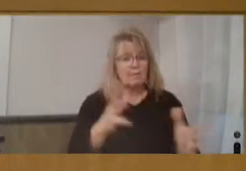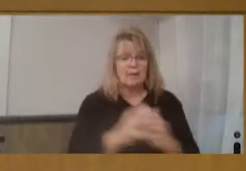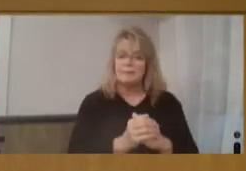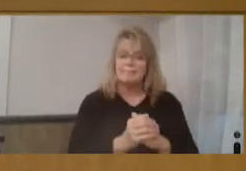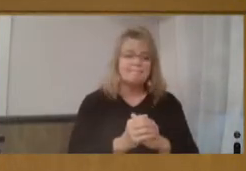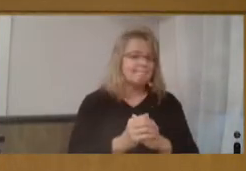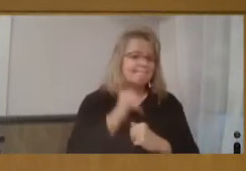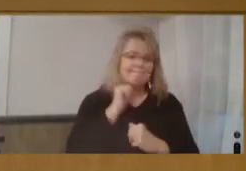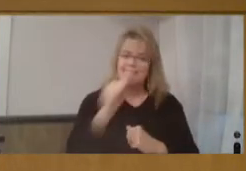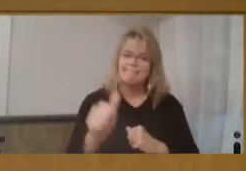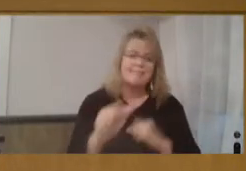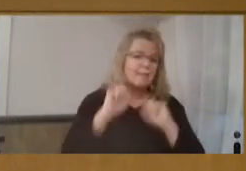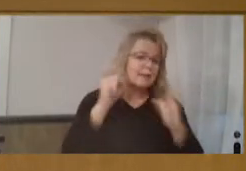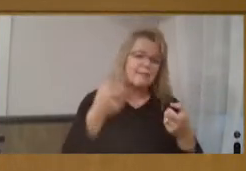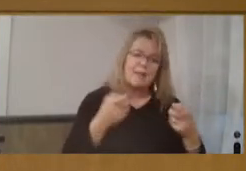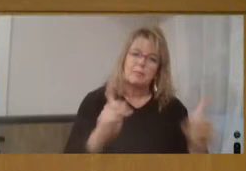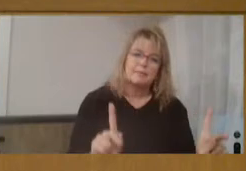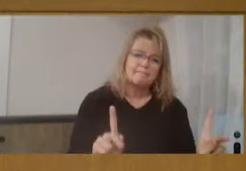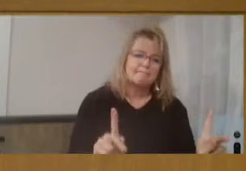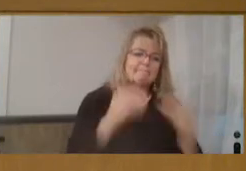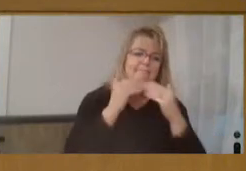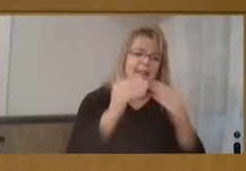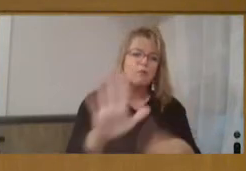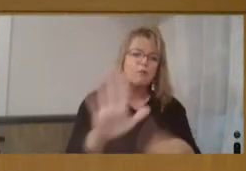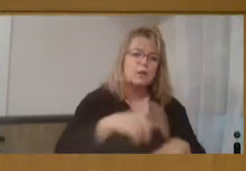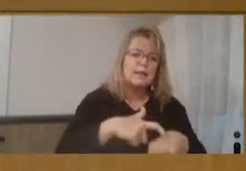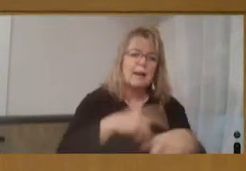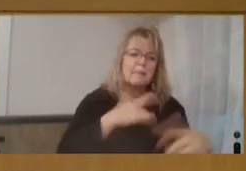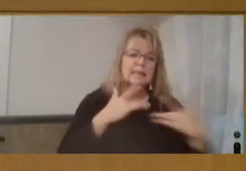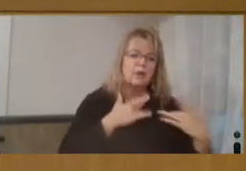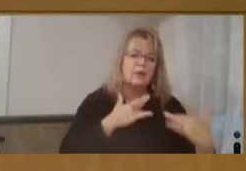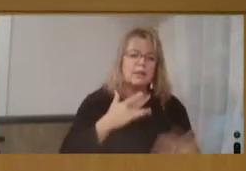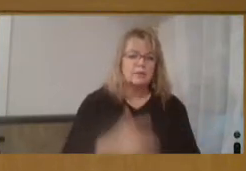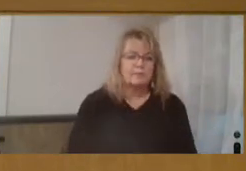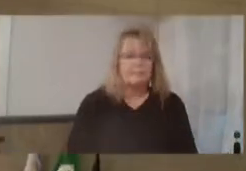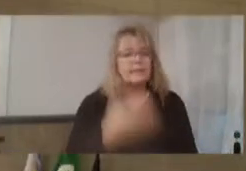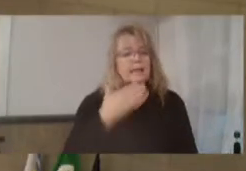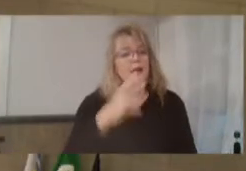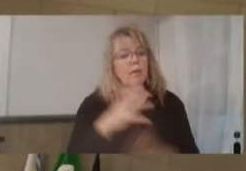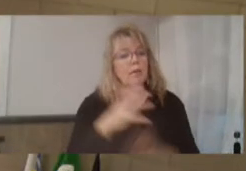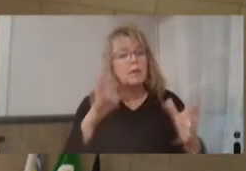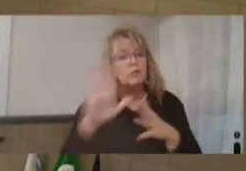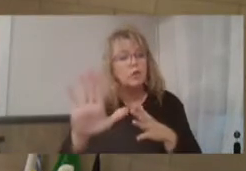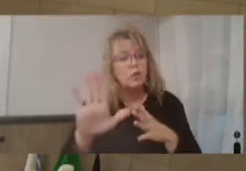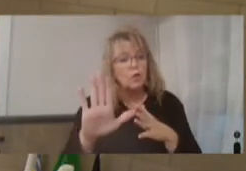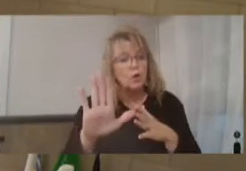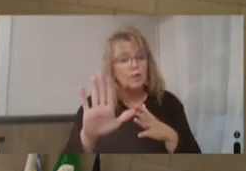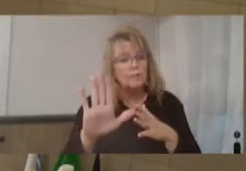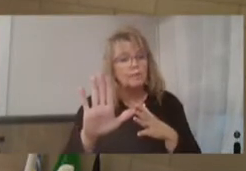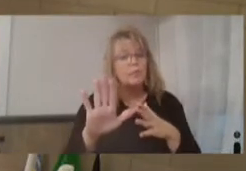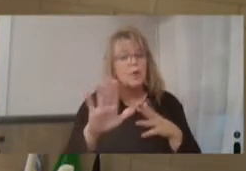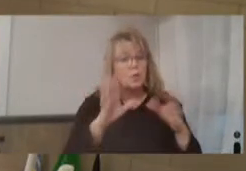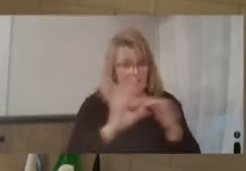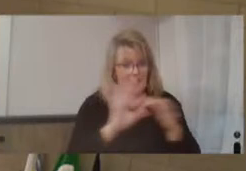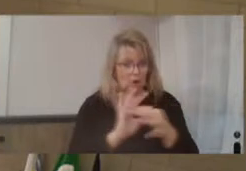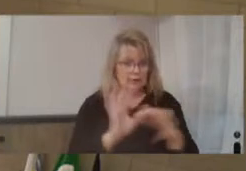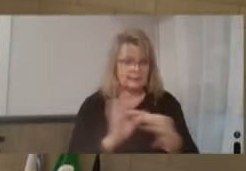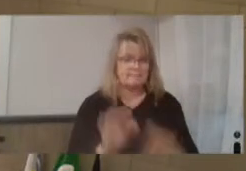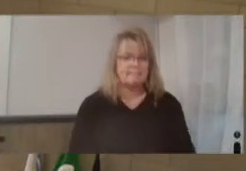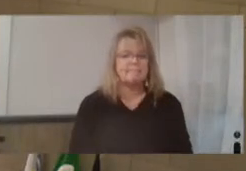that opportunity. Thank you for your time and consideration. Thank you very much for your remarks. Thank you.